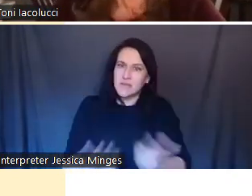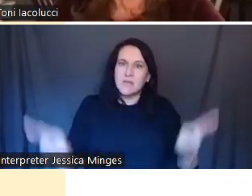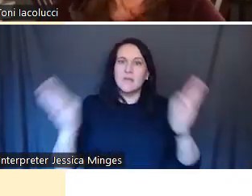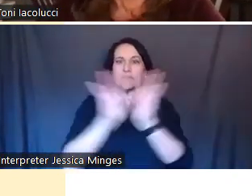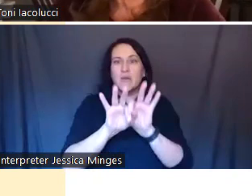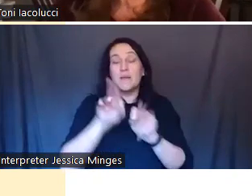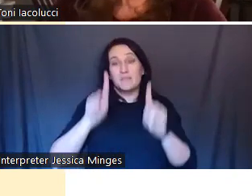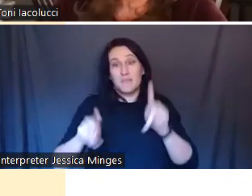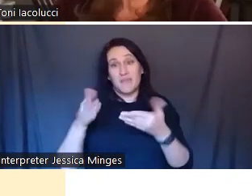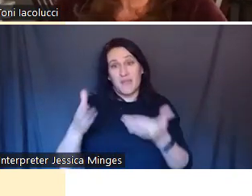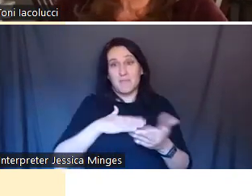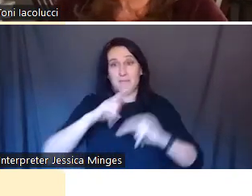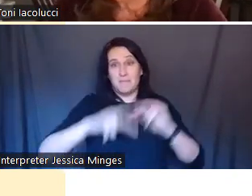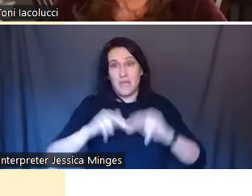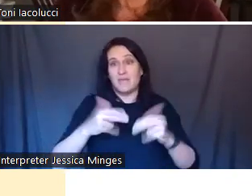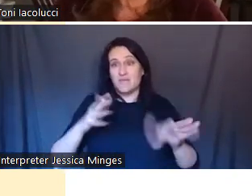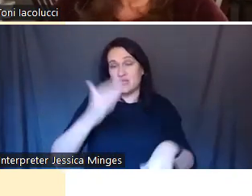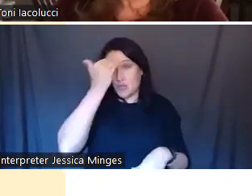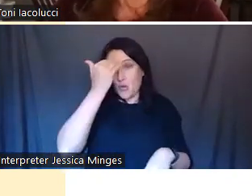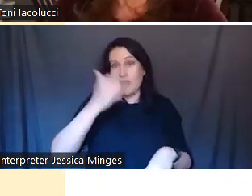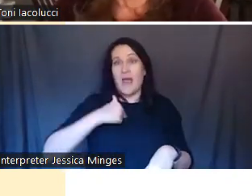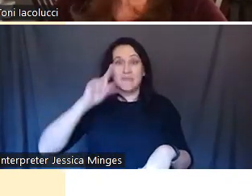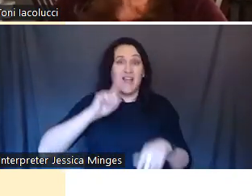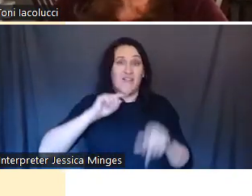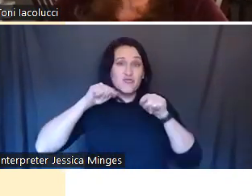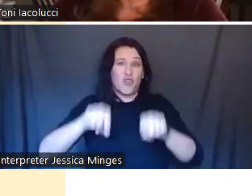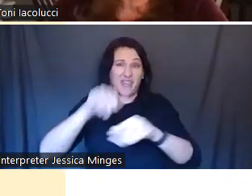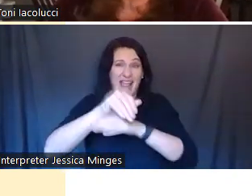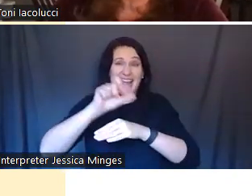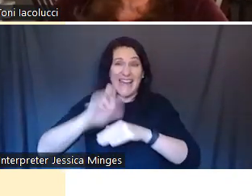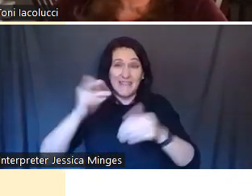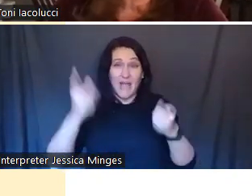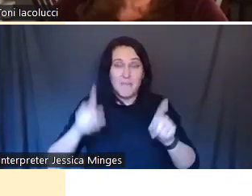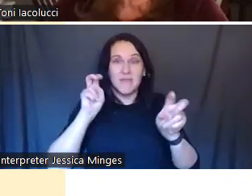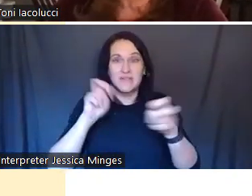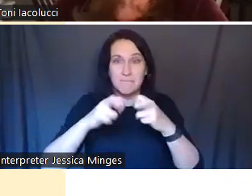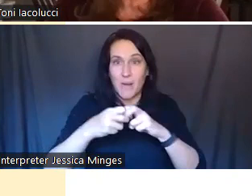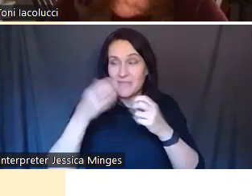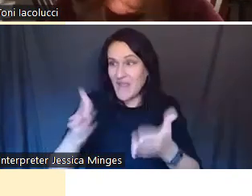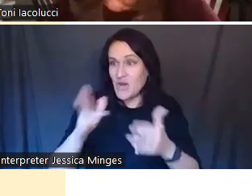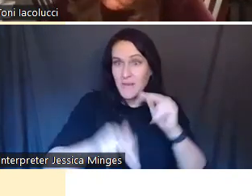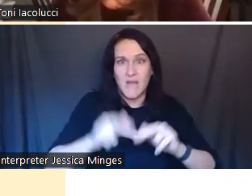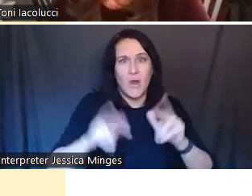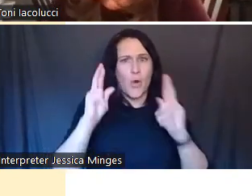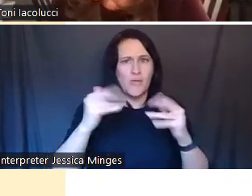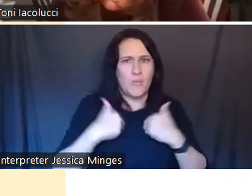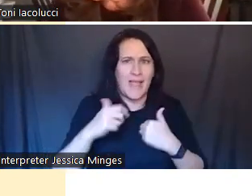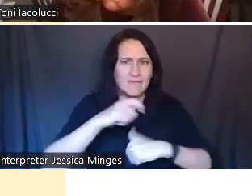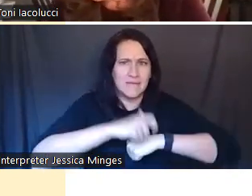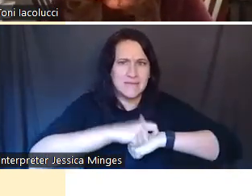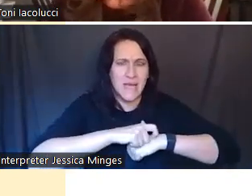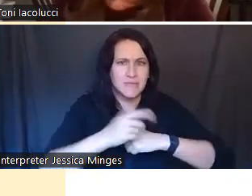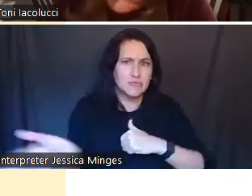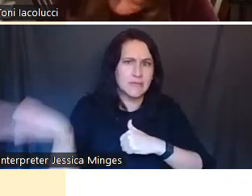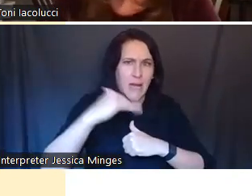my building know that I'm deaf at night, and they know that if there's a problem in the building, hopefully they'll have time to come and get me. So that's